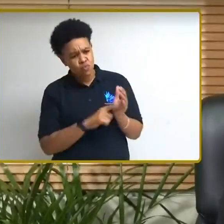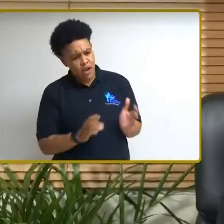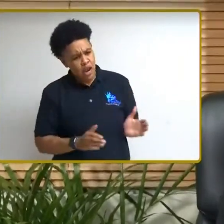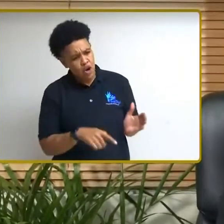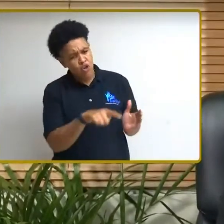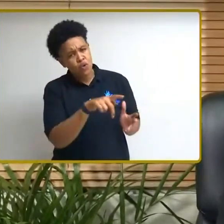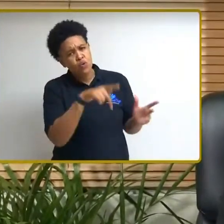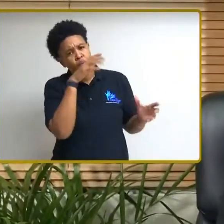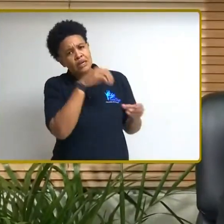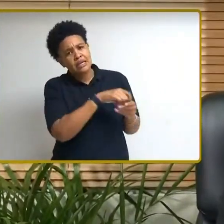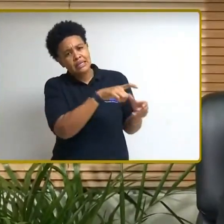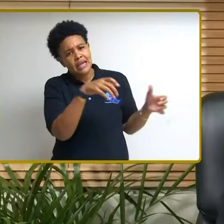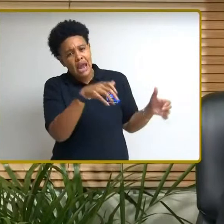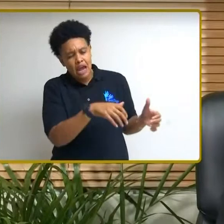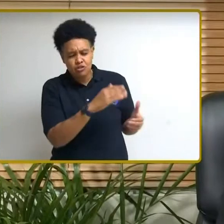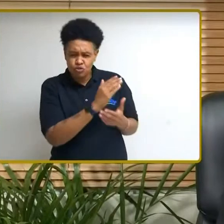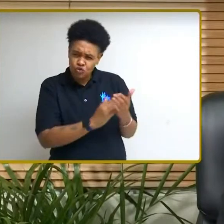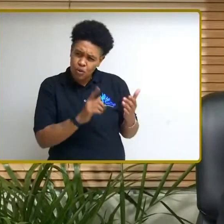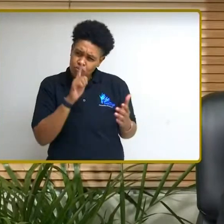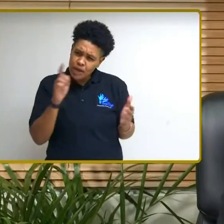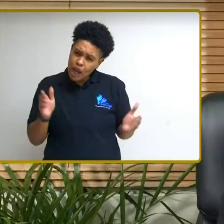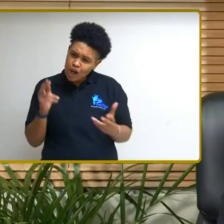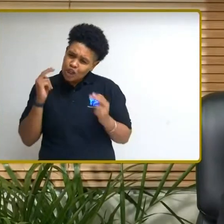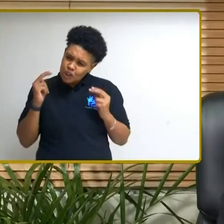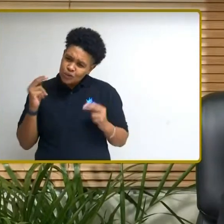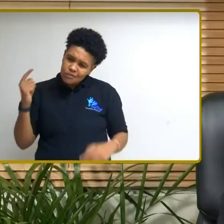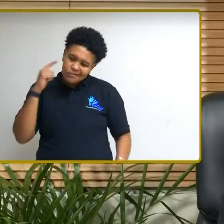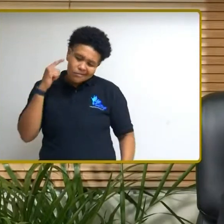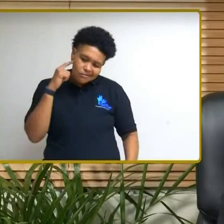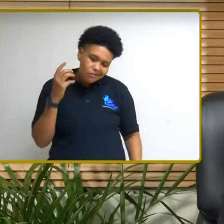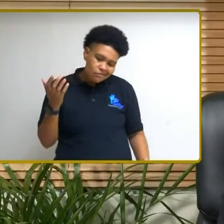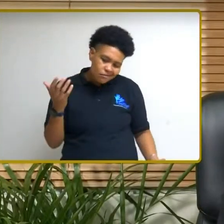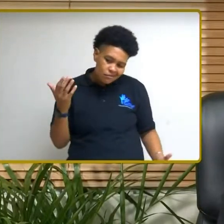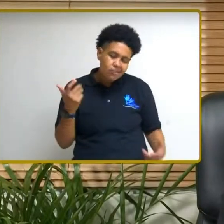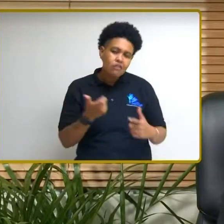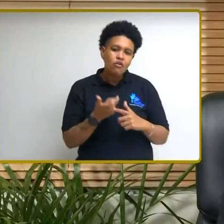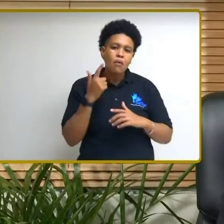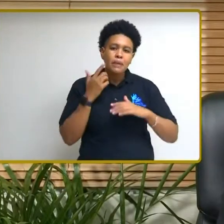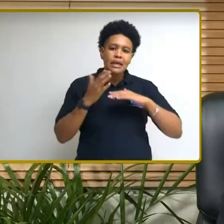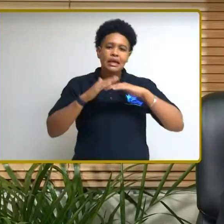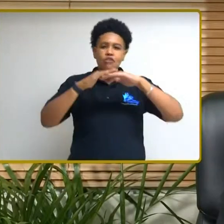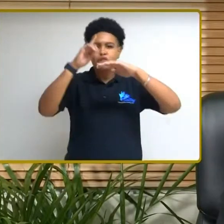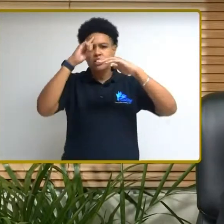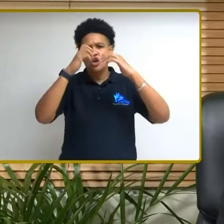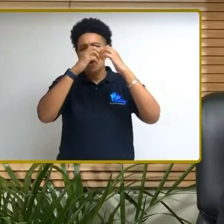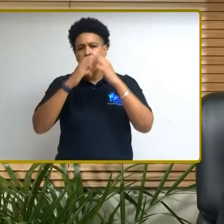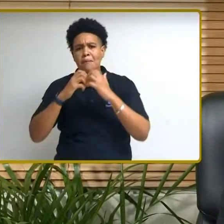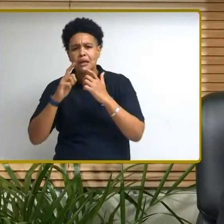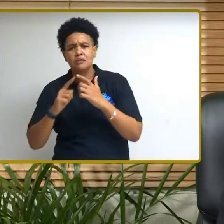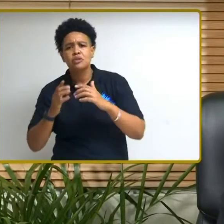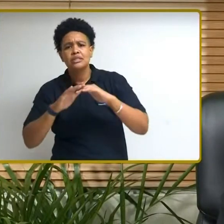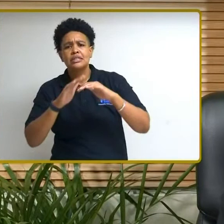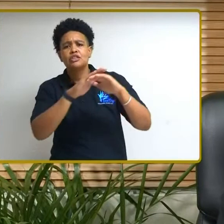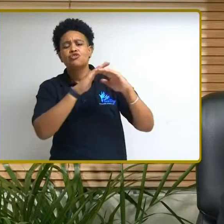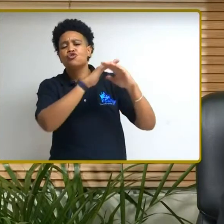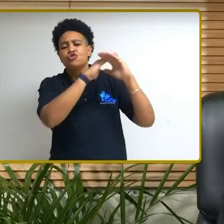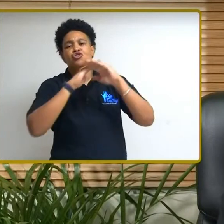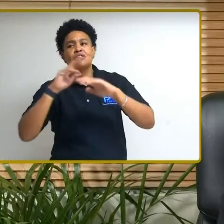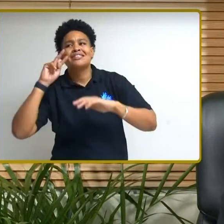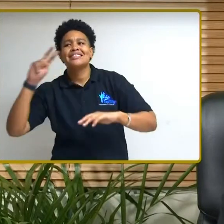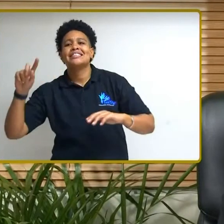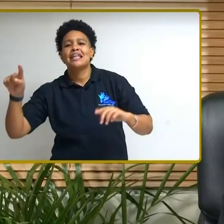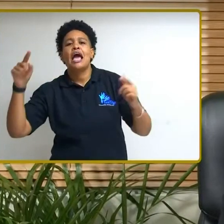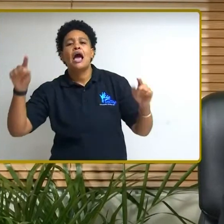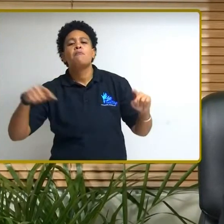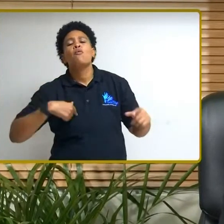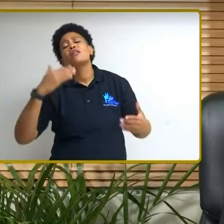that category. So there is some encouraging news coming out of increased compliance and increased restrictions, and we want to